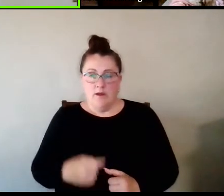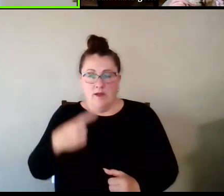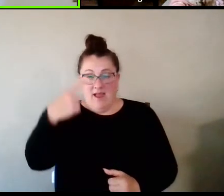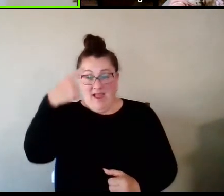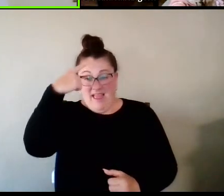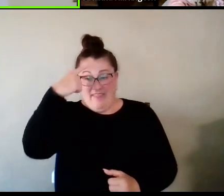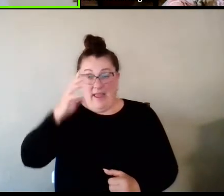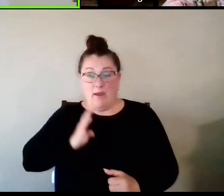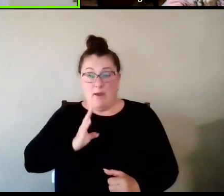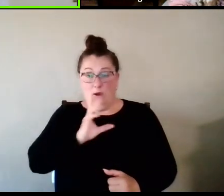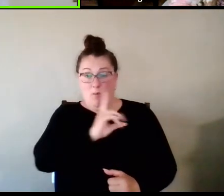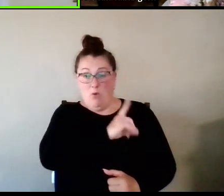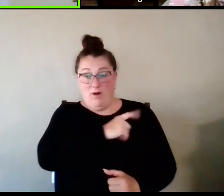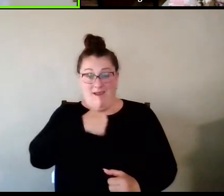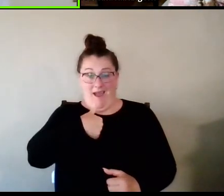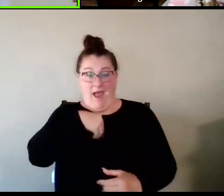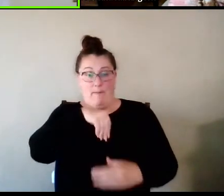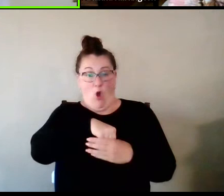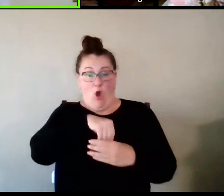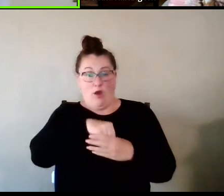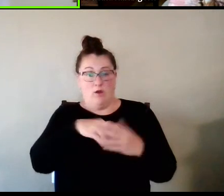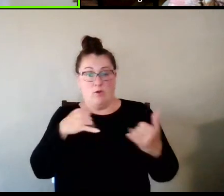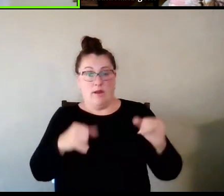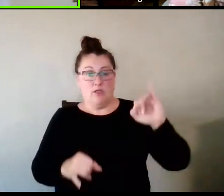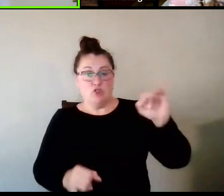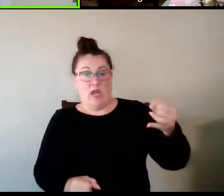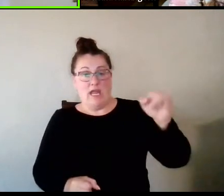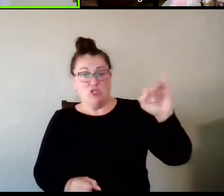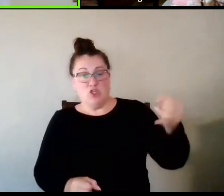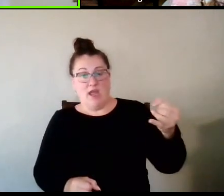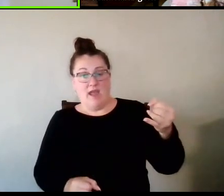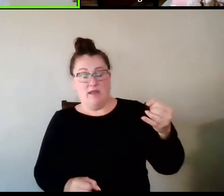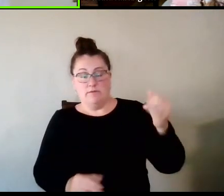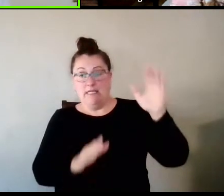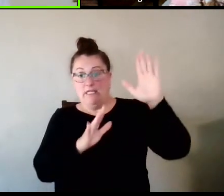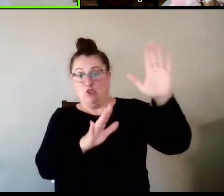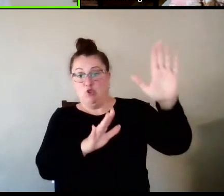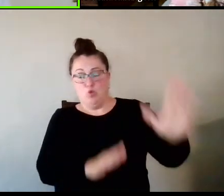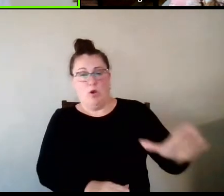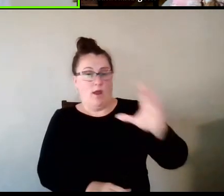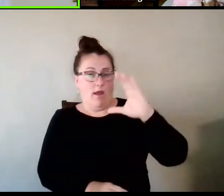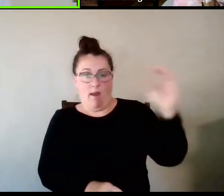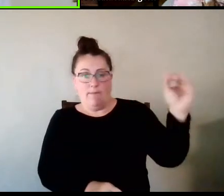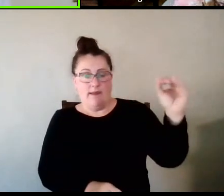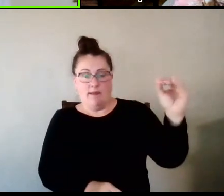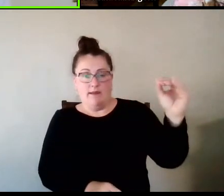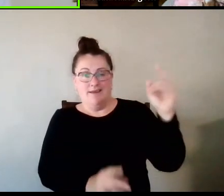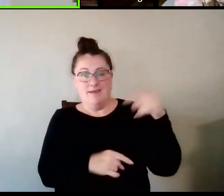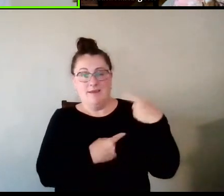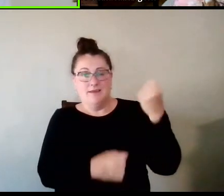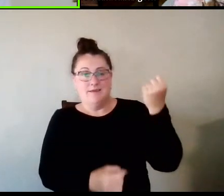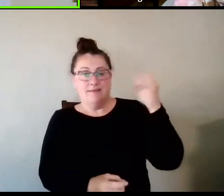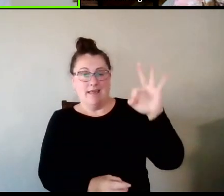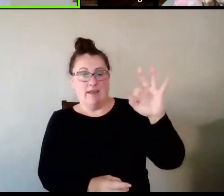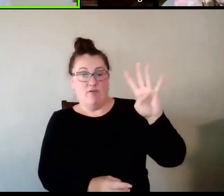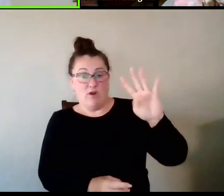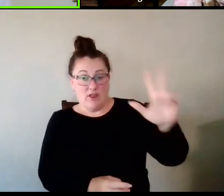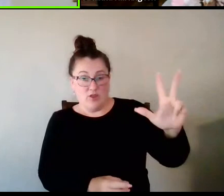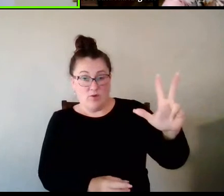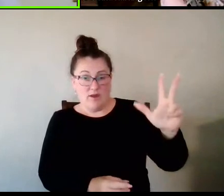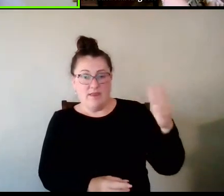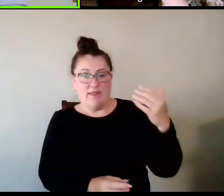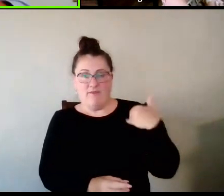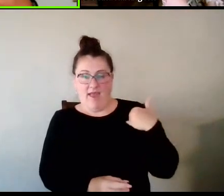the boards I'm on, certainly, you know, if you think about J&J, what an extraordinary company. They since 1943, they've had their